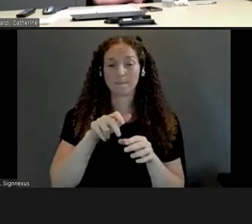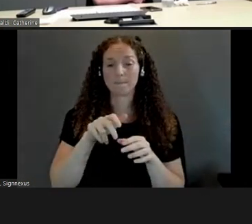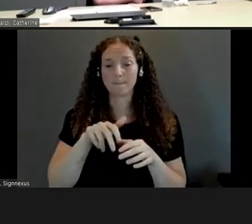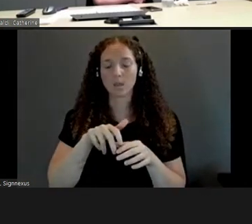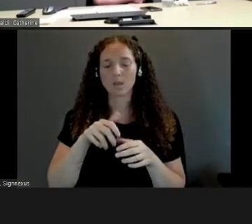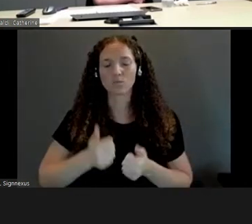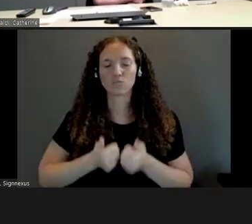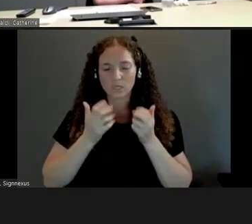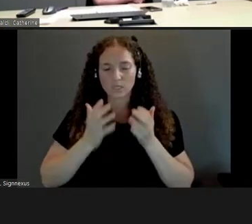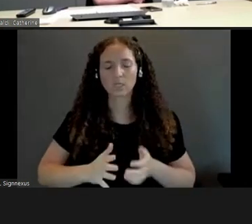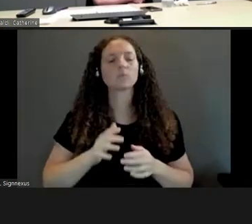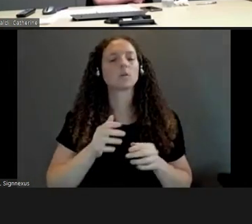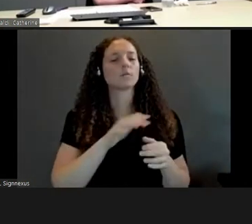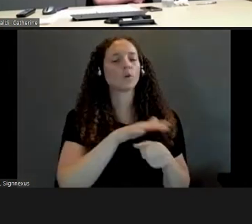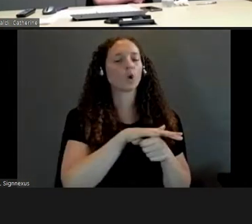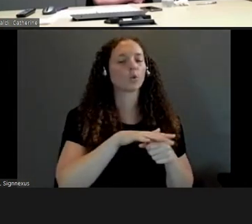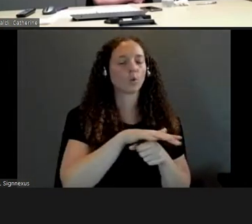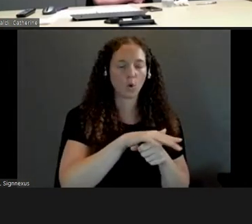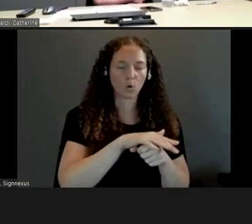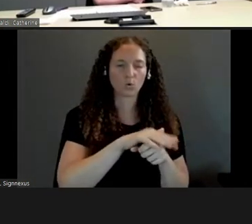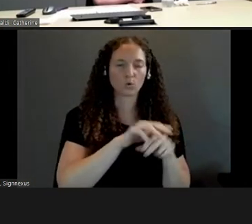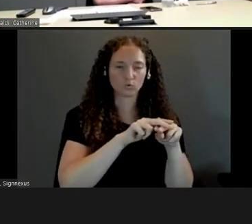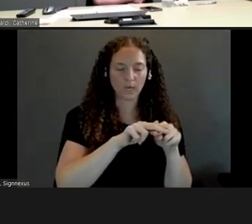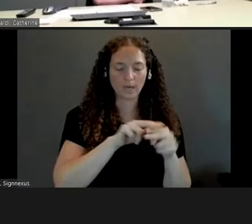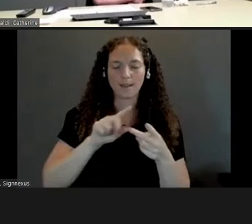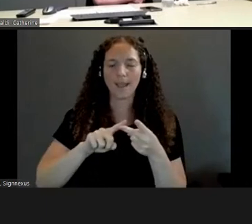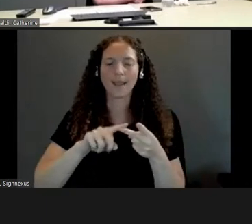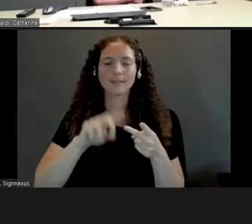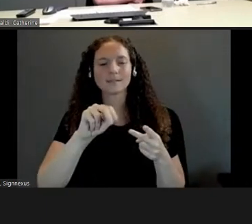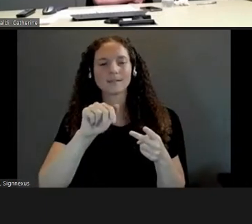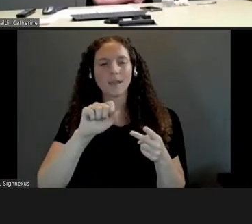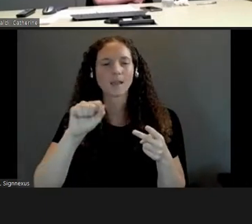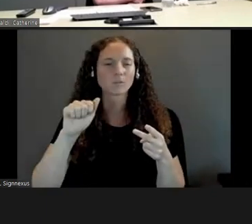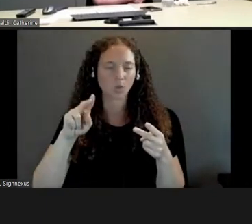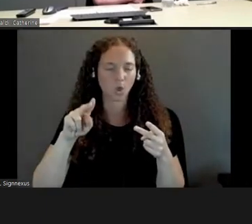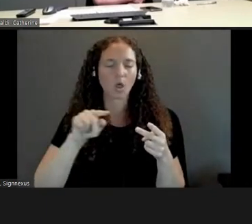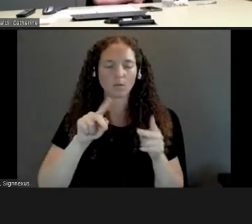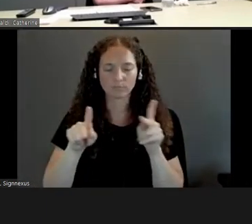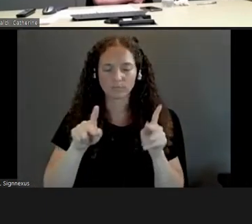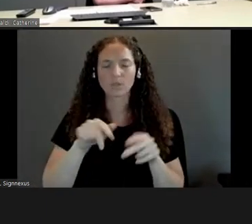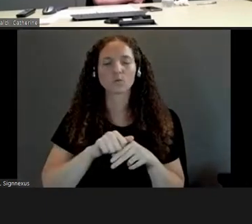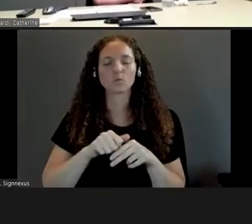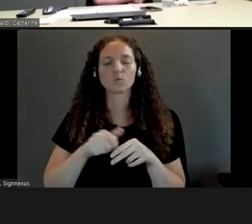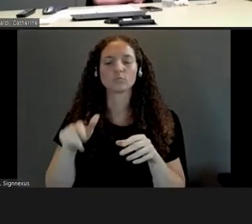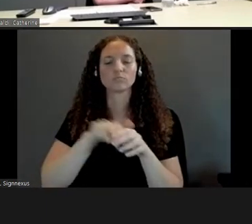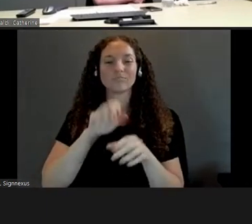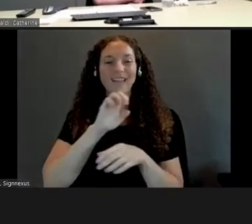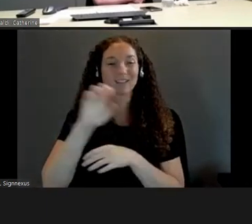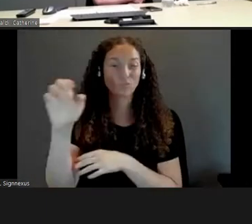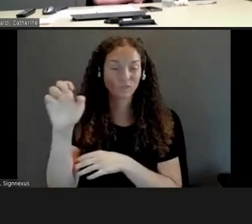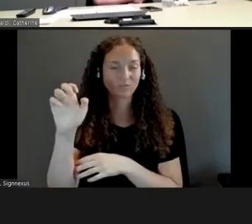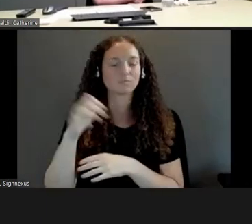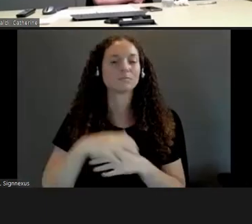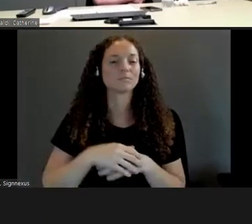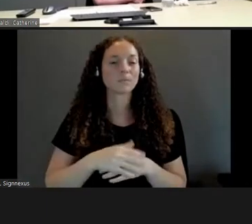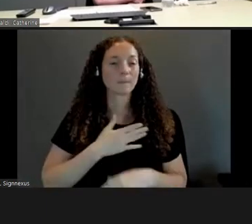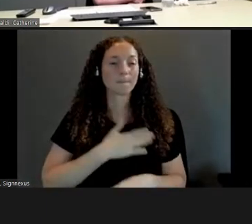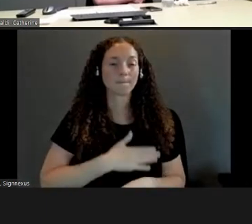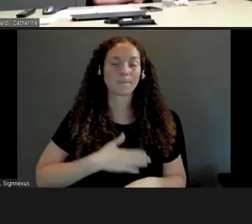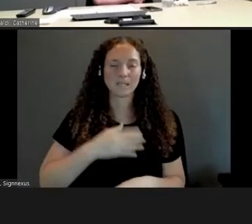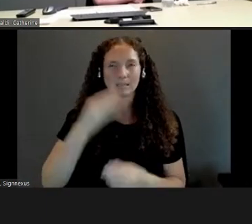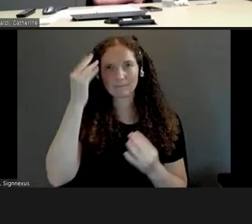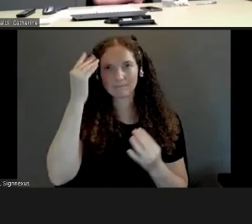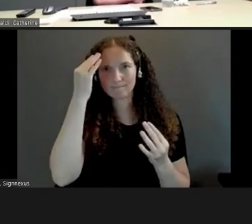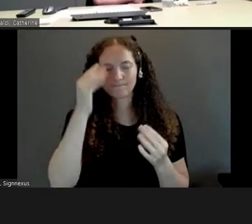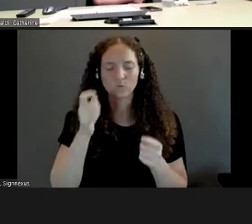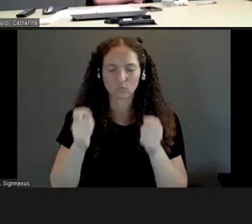express trains. Please reconsider your draconian proposed express service reductions on the Port Washington branch. Thank